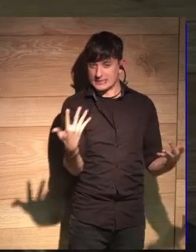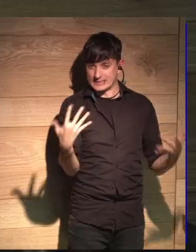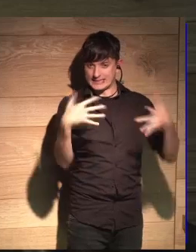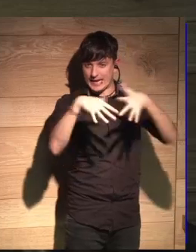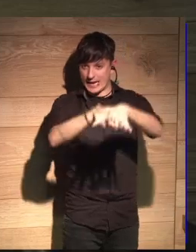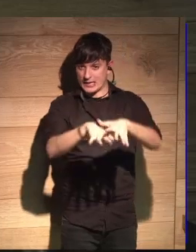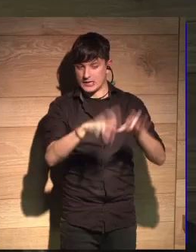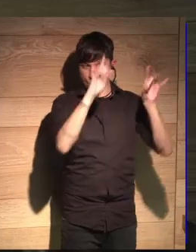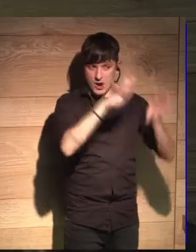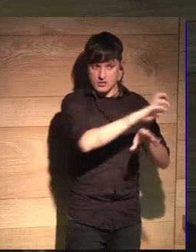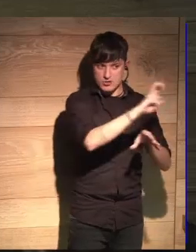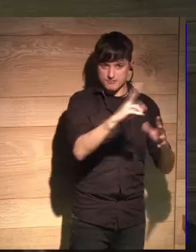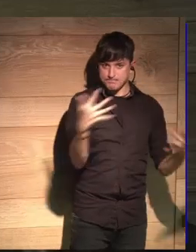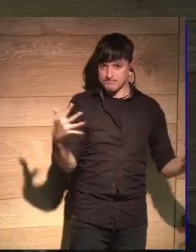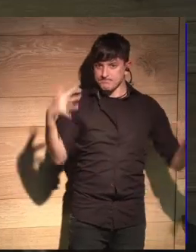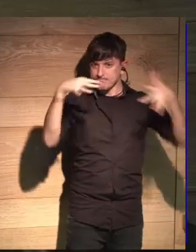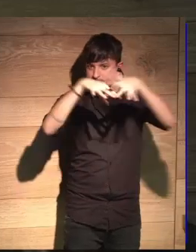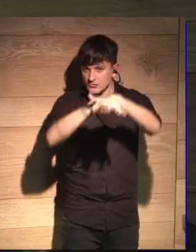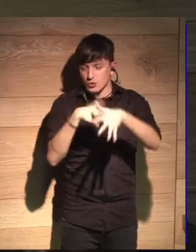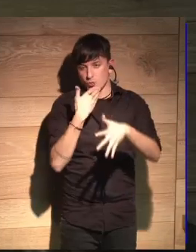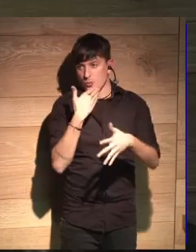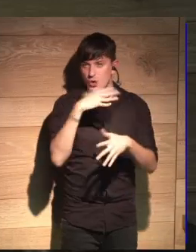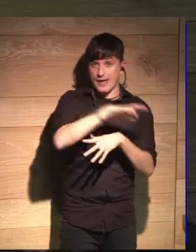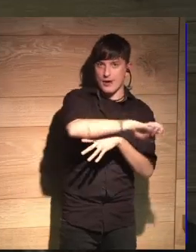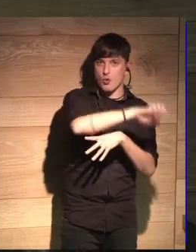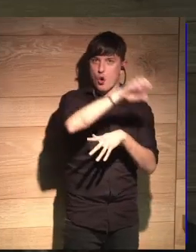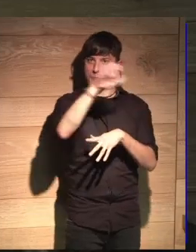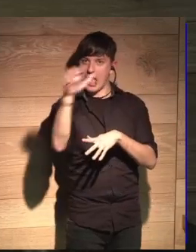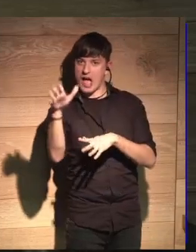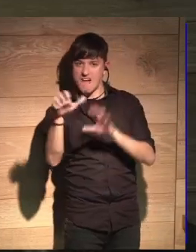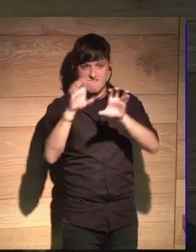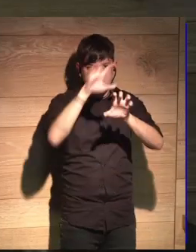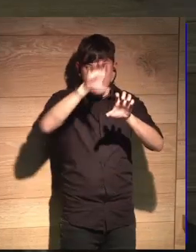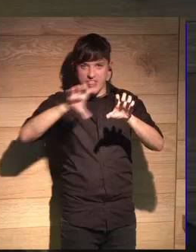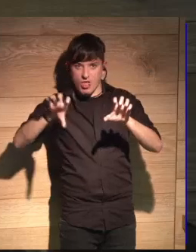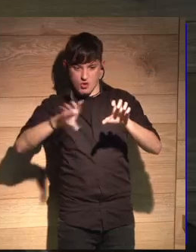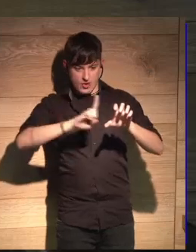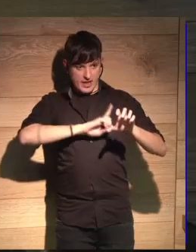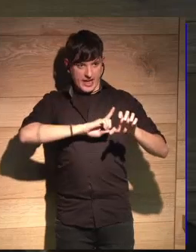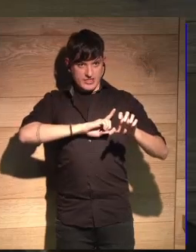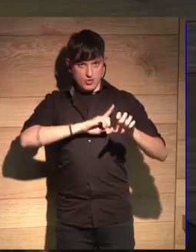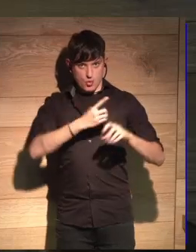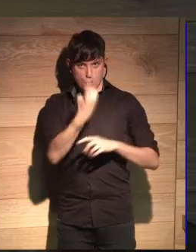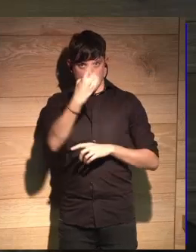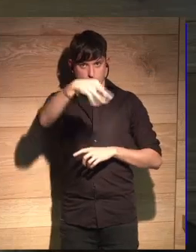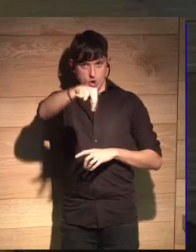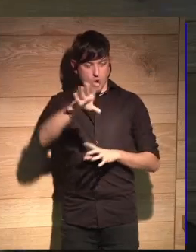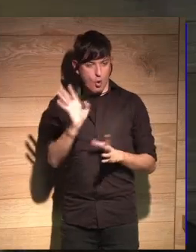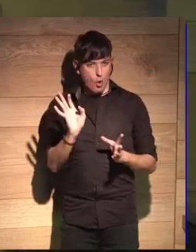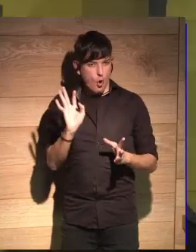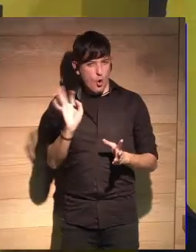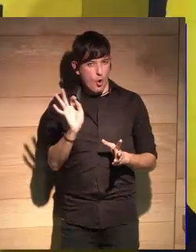a federal Europe with our own army? Or that's maybe science fiction for now? What do you think